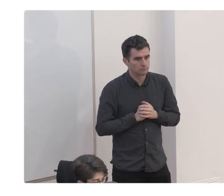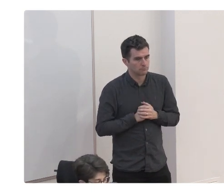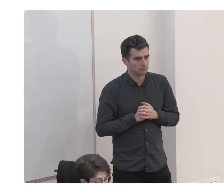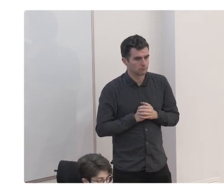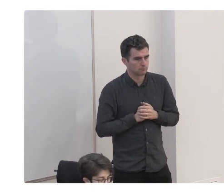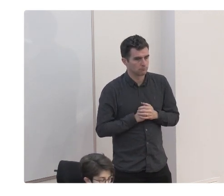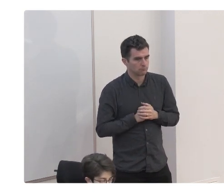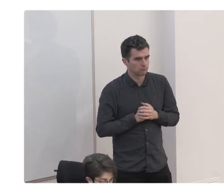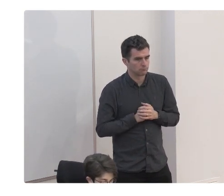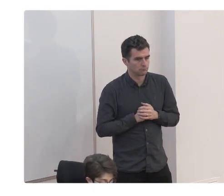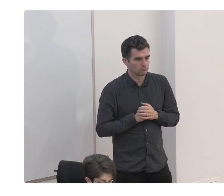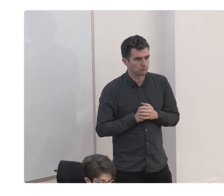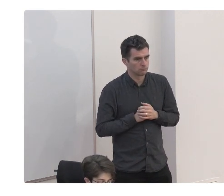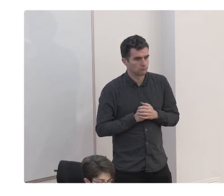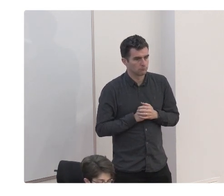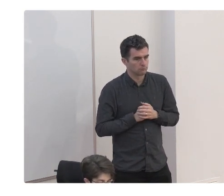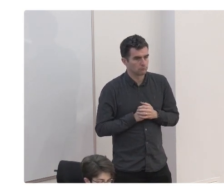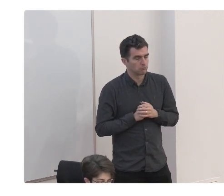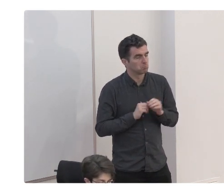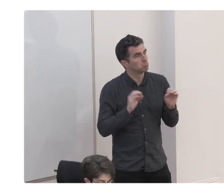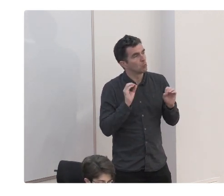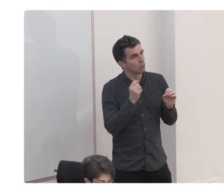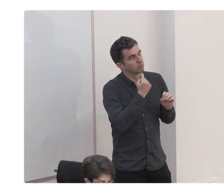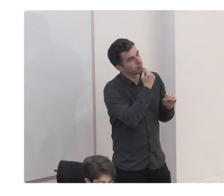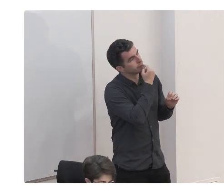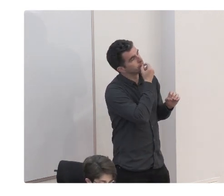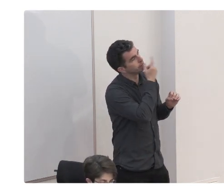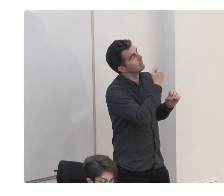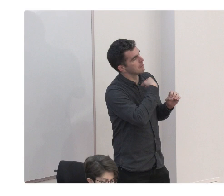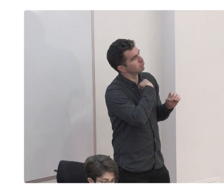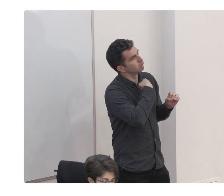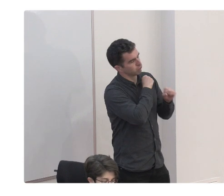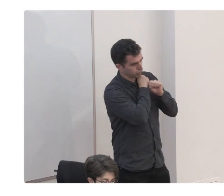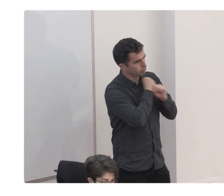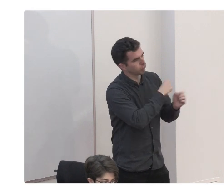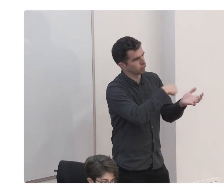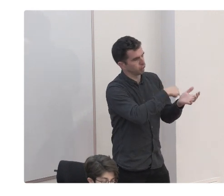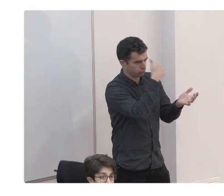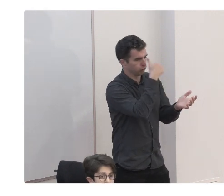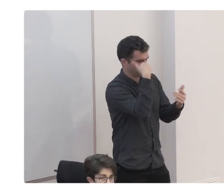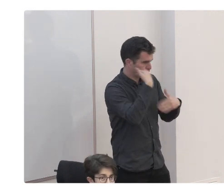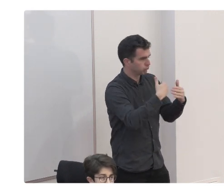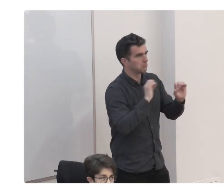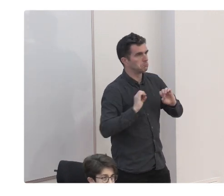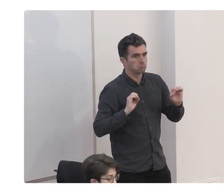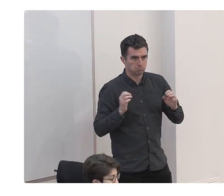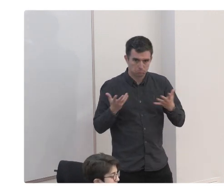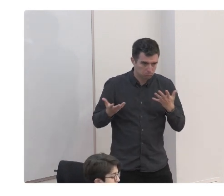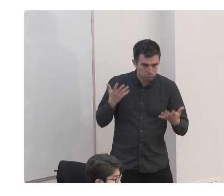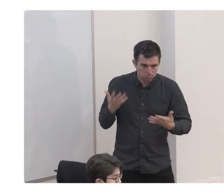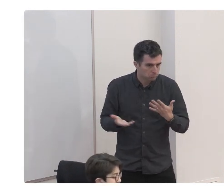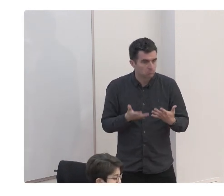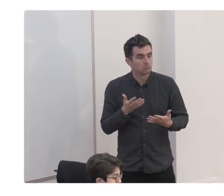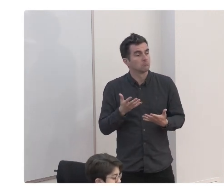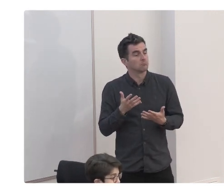not just regarding the Convention of the Rights of People with Disabilities, but beside that, regarding the other convention, such as CEDAW, they